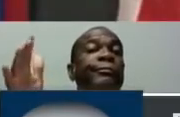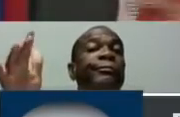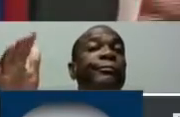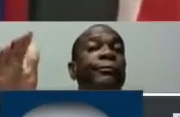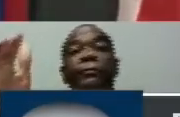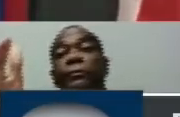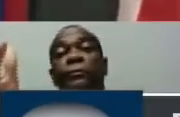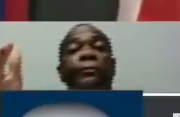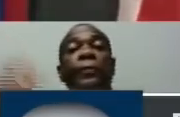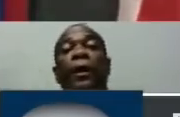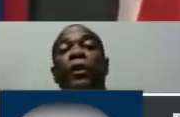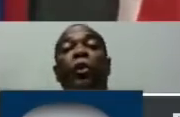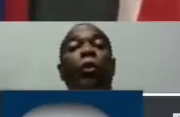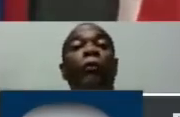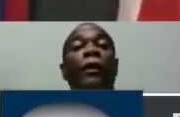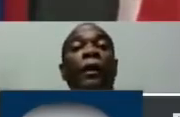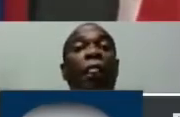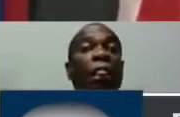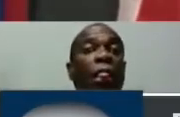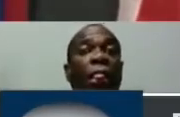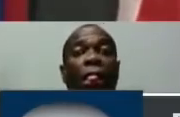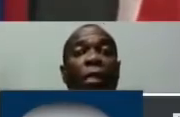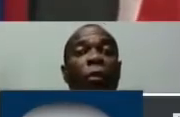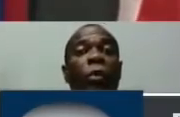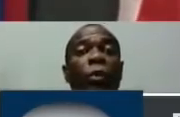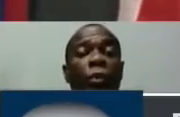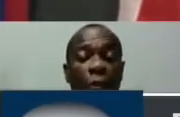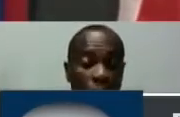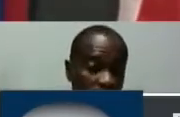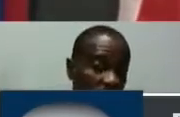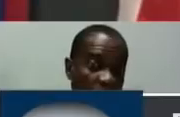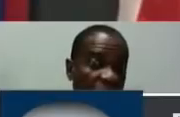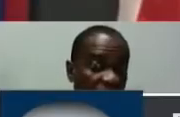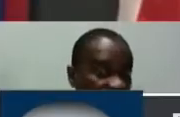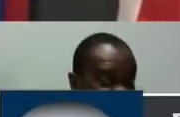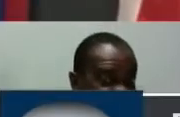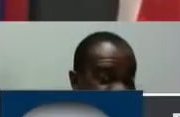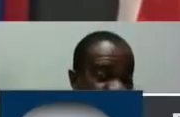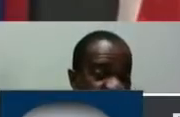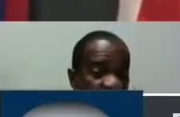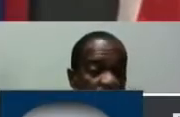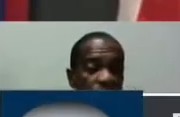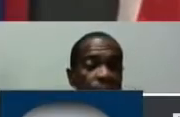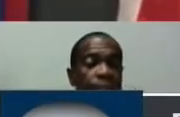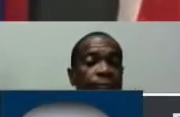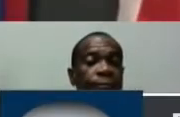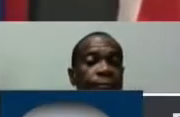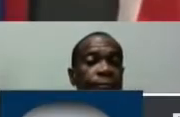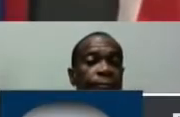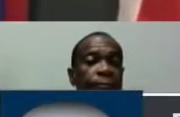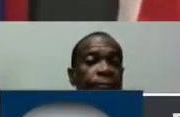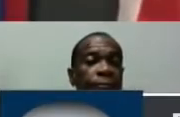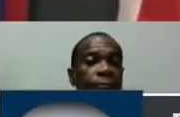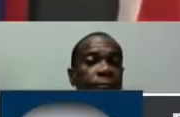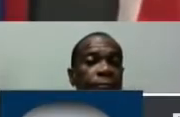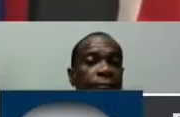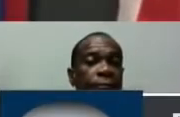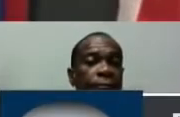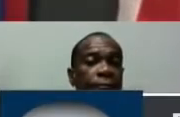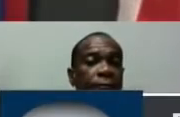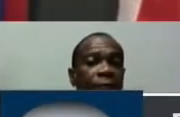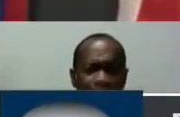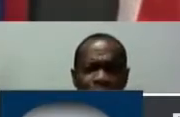Because in all these situations, the whole population doesn't get wiped out. Eventually, the virus